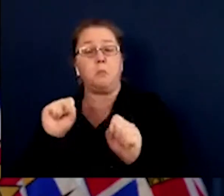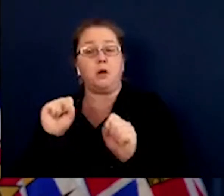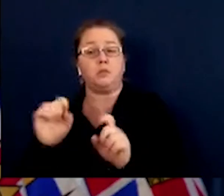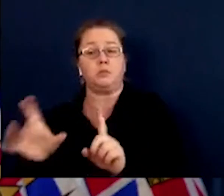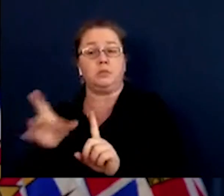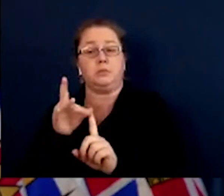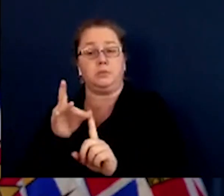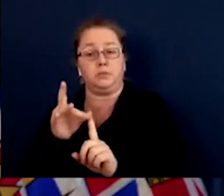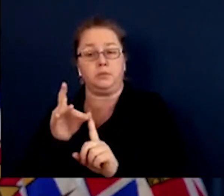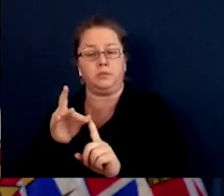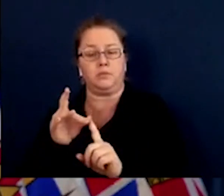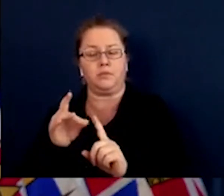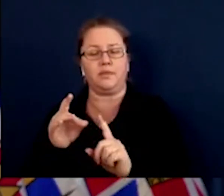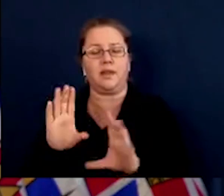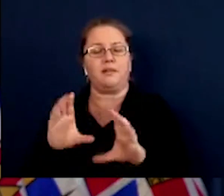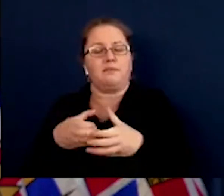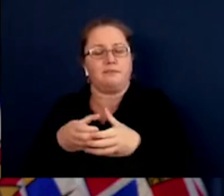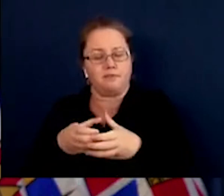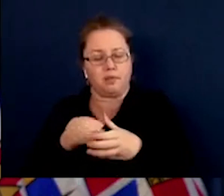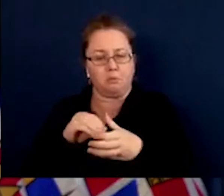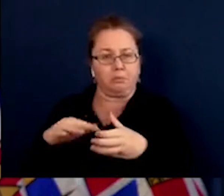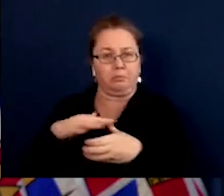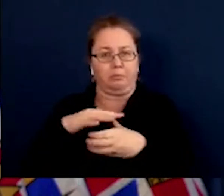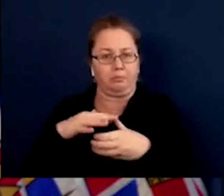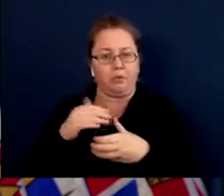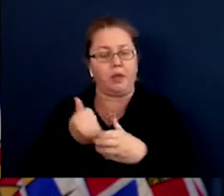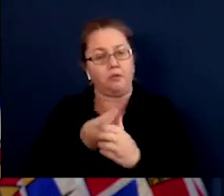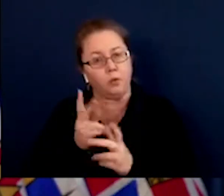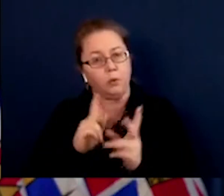than one person in the school has